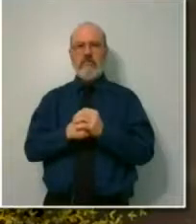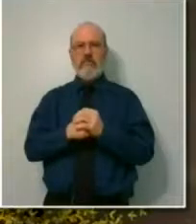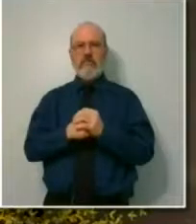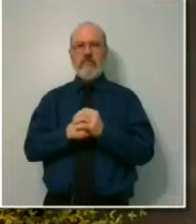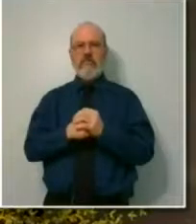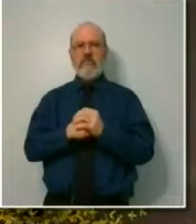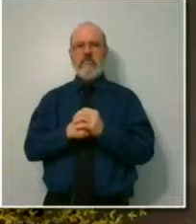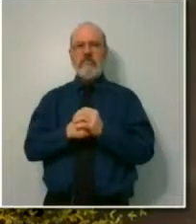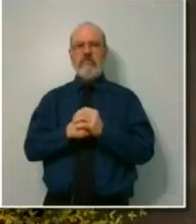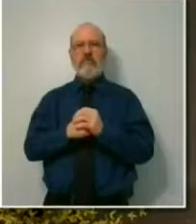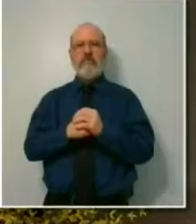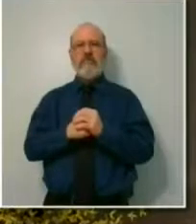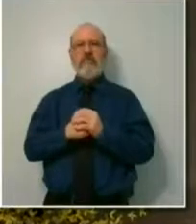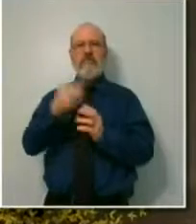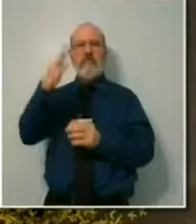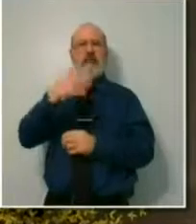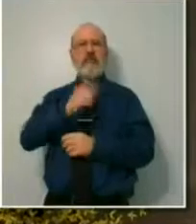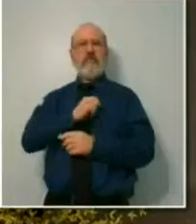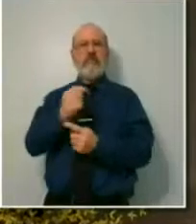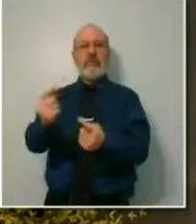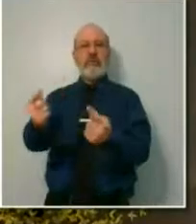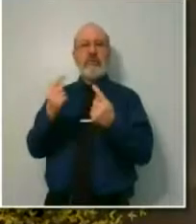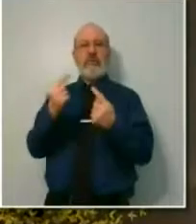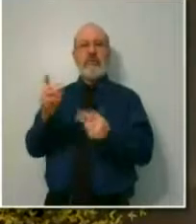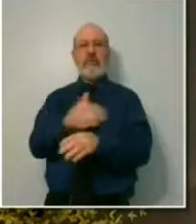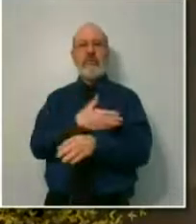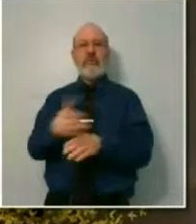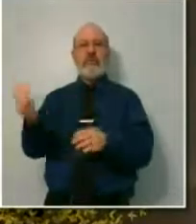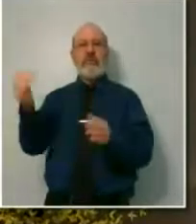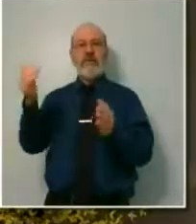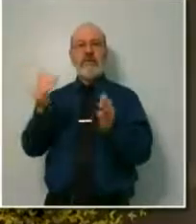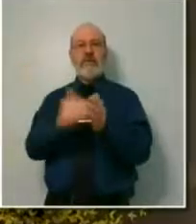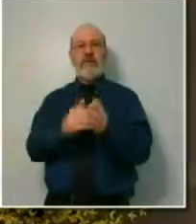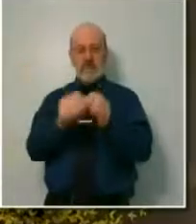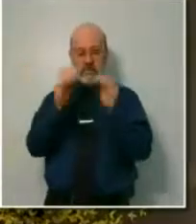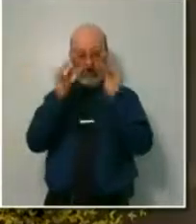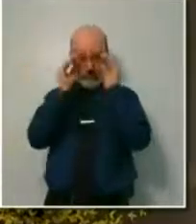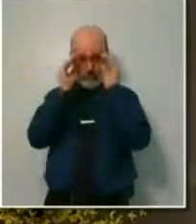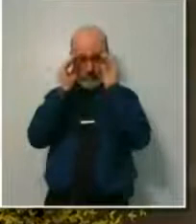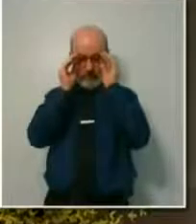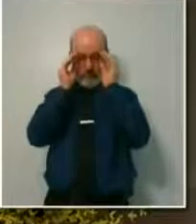All right, Brother Tricky's going to come, and we're going to sing another song together.